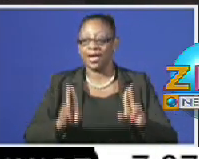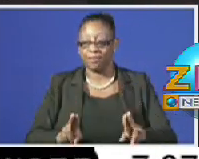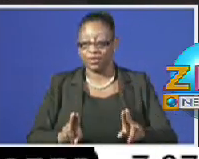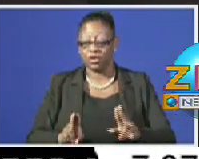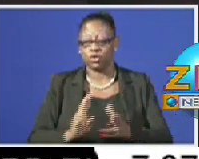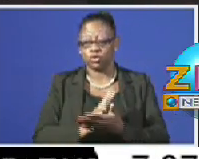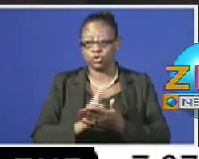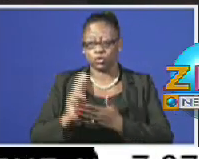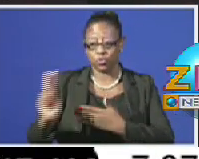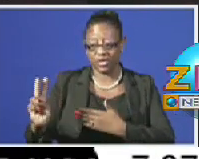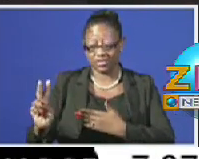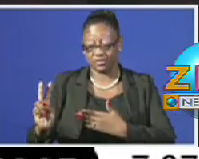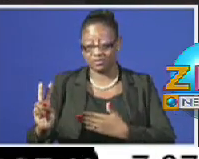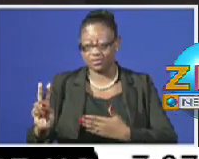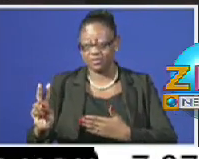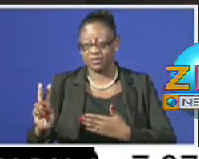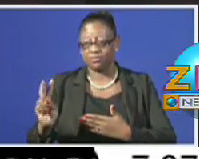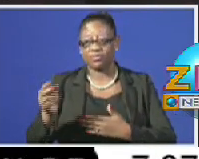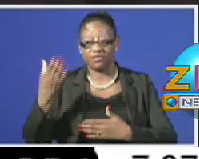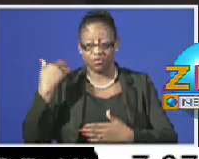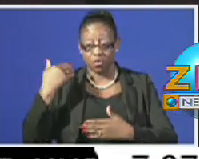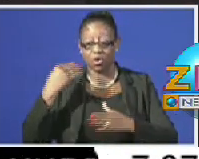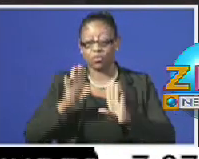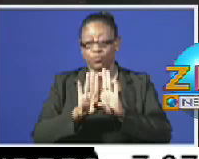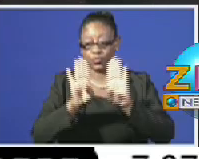2 weeks following that November 1st reopening.